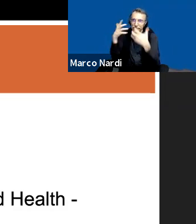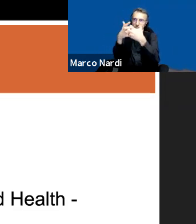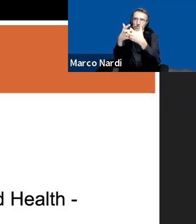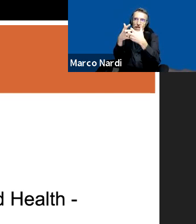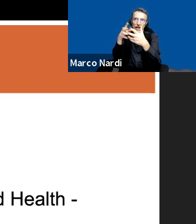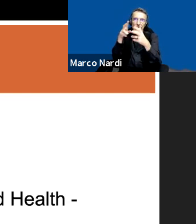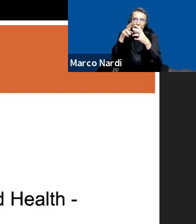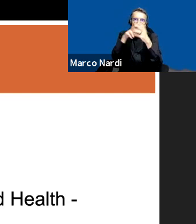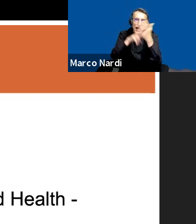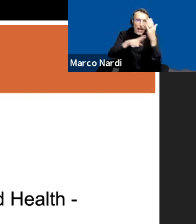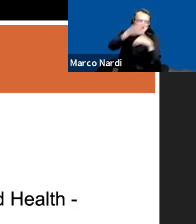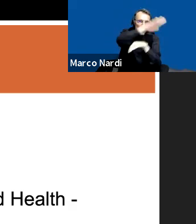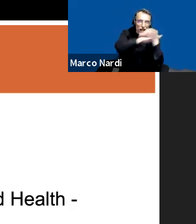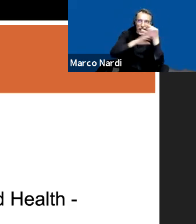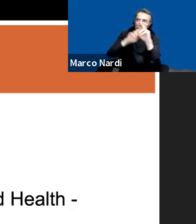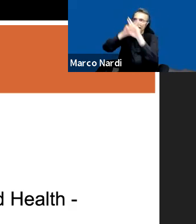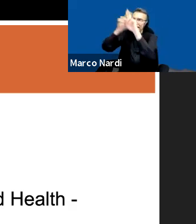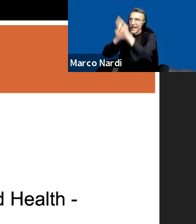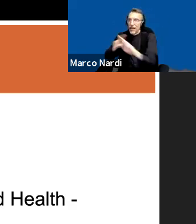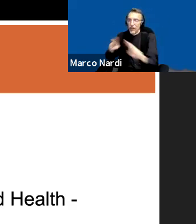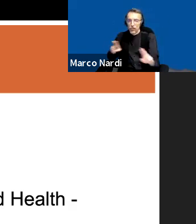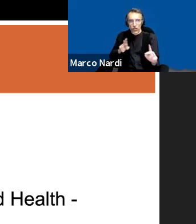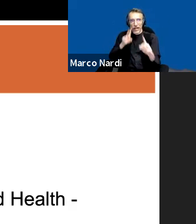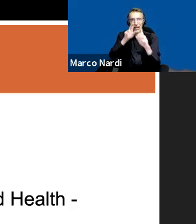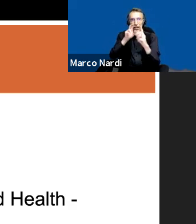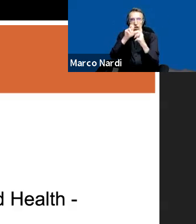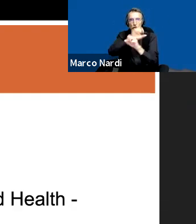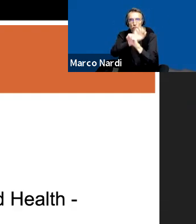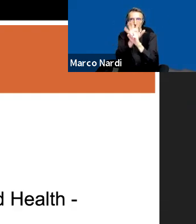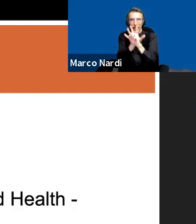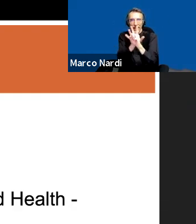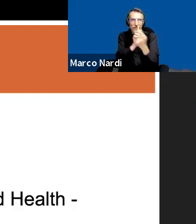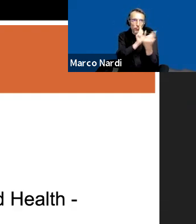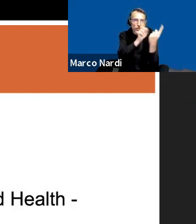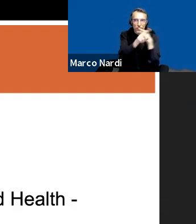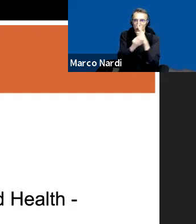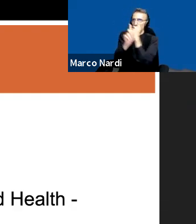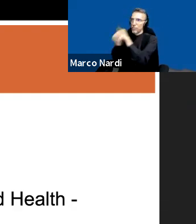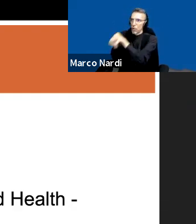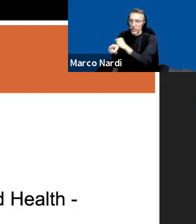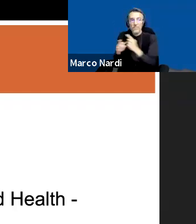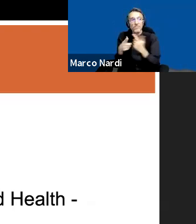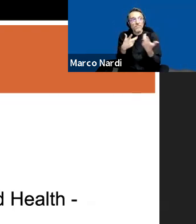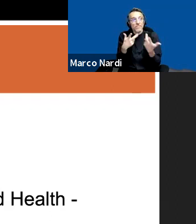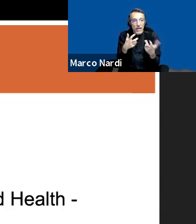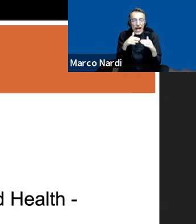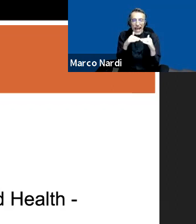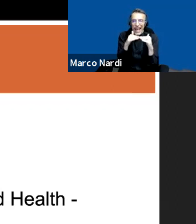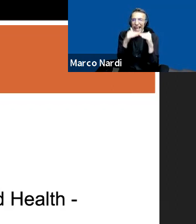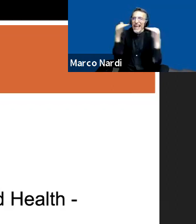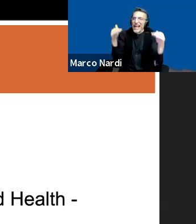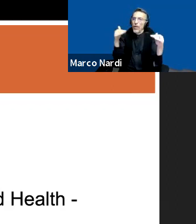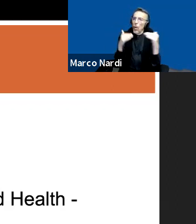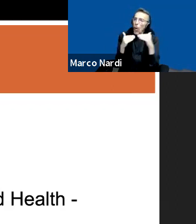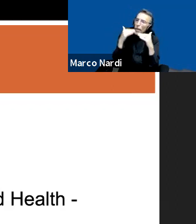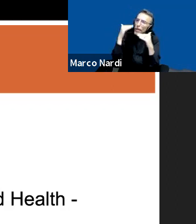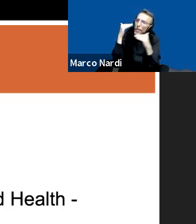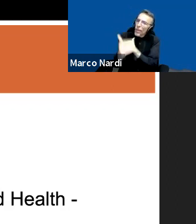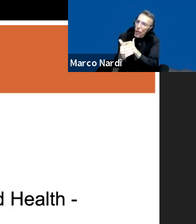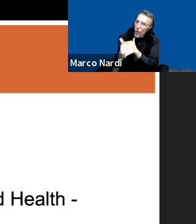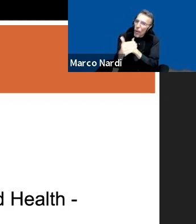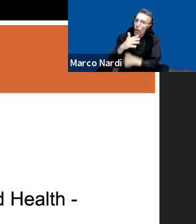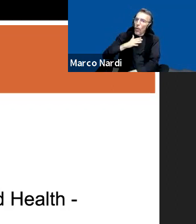internationally on responses to COVID to ensure a more equal set of responses, which I think is one of the